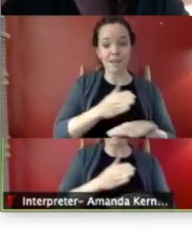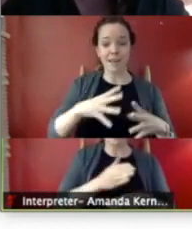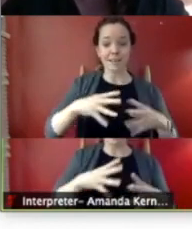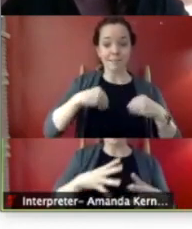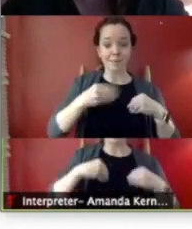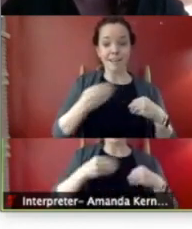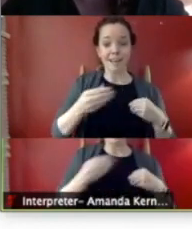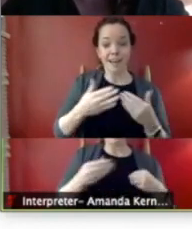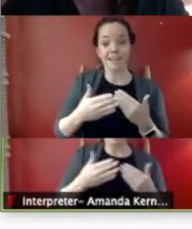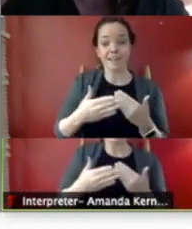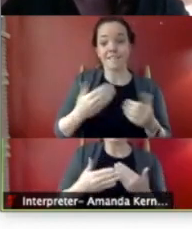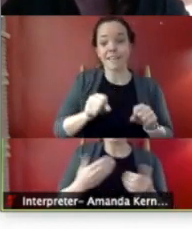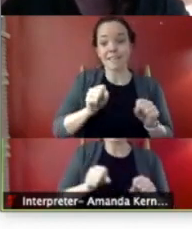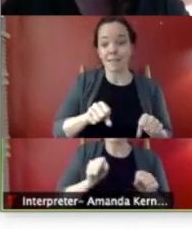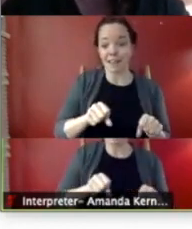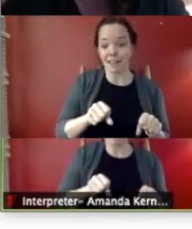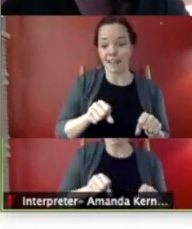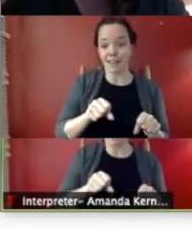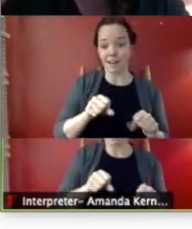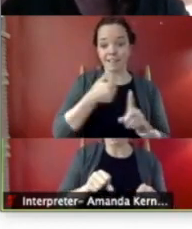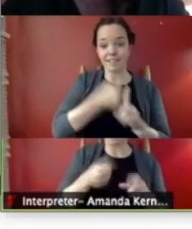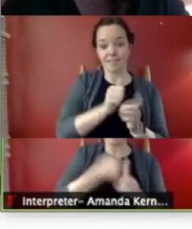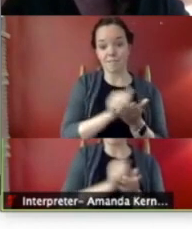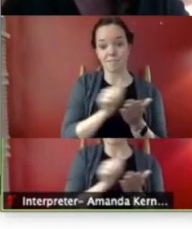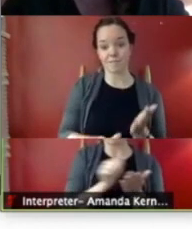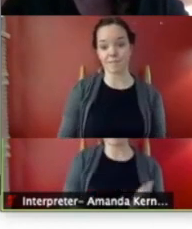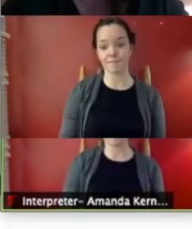self-removal. Next slide.